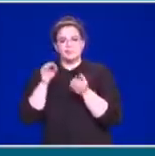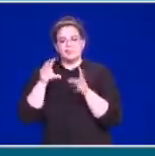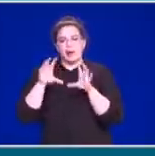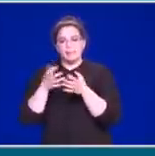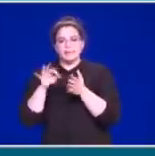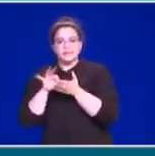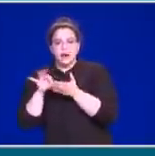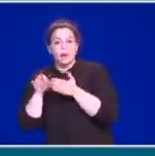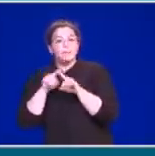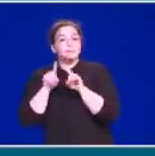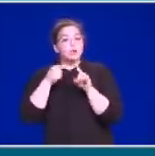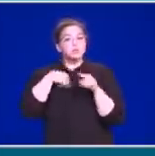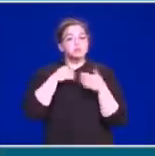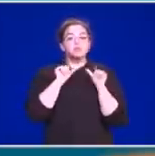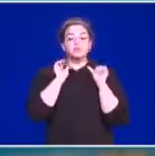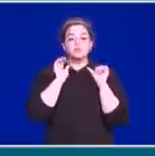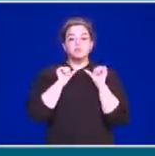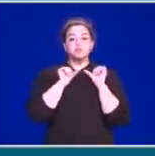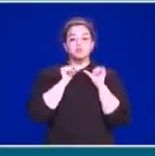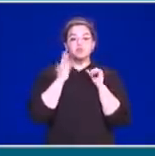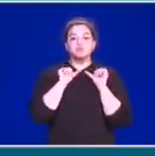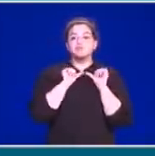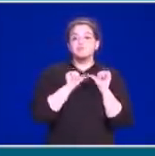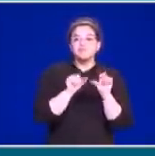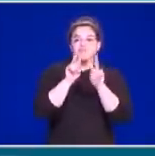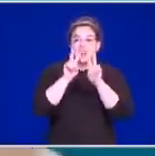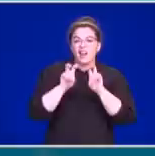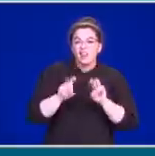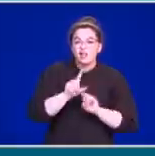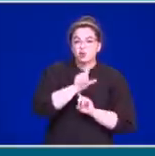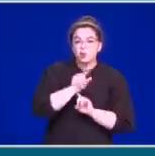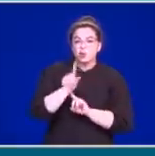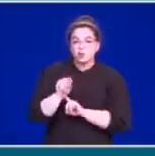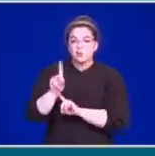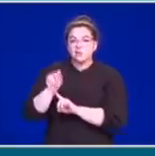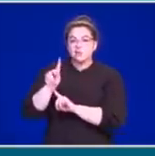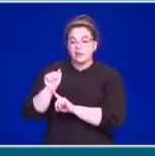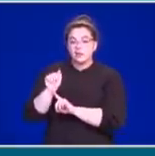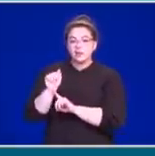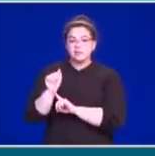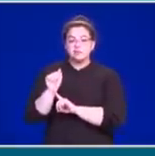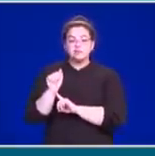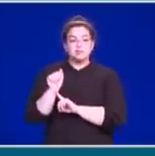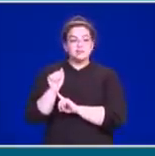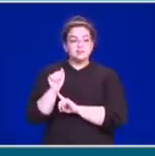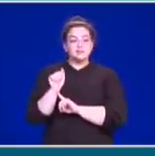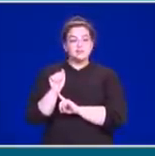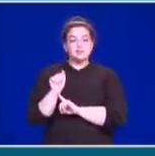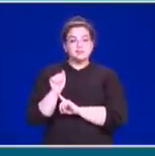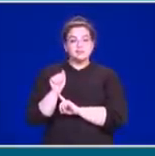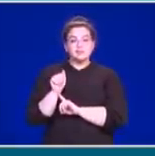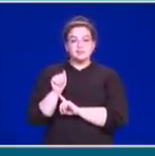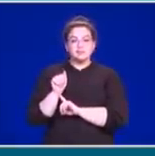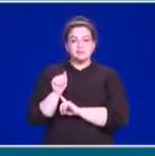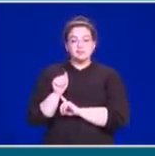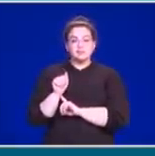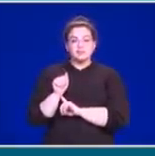will continue to be doing, is to be analyzing the 2020 data in concert with our post-census population